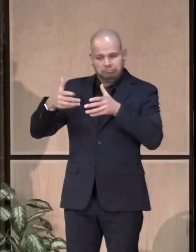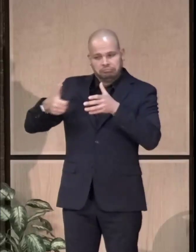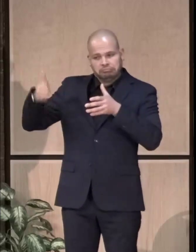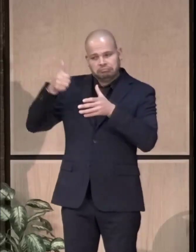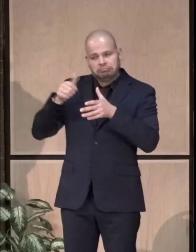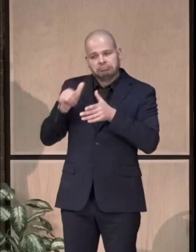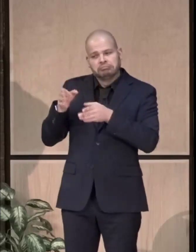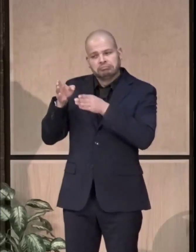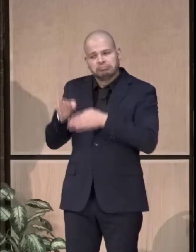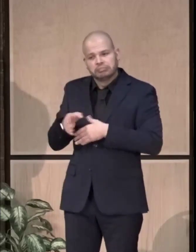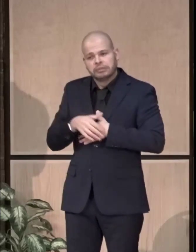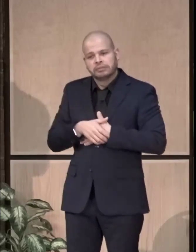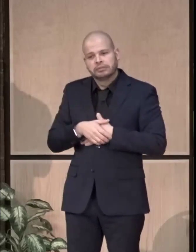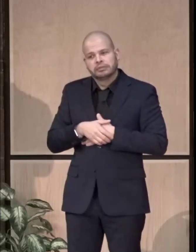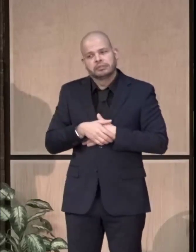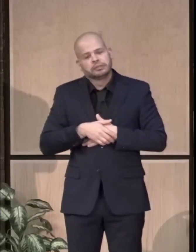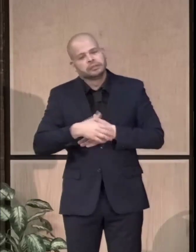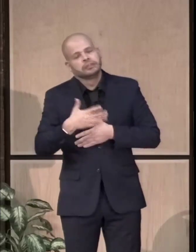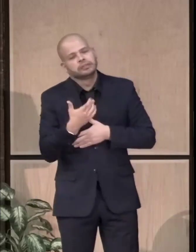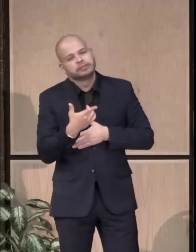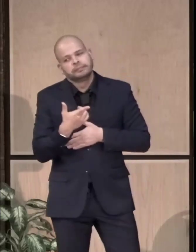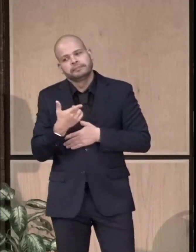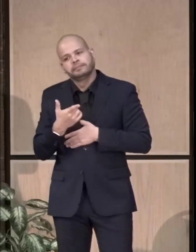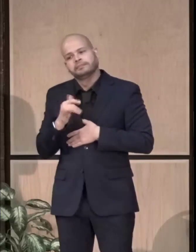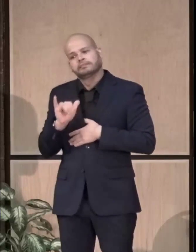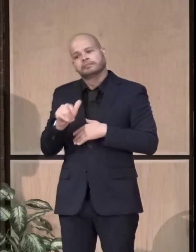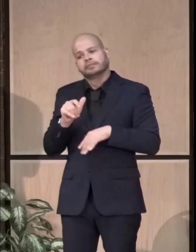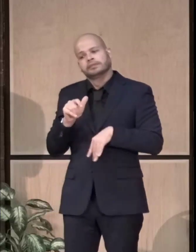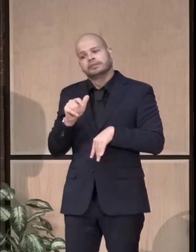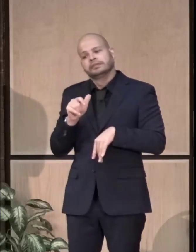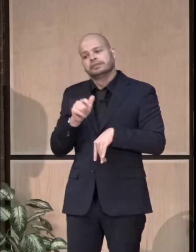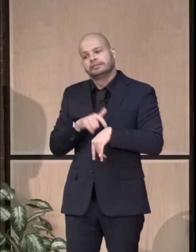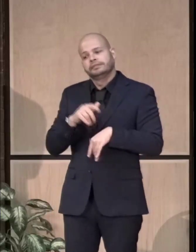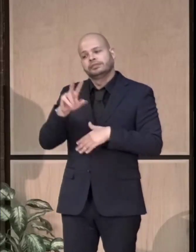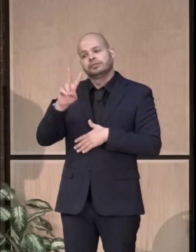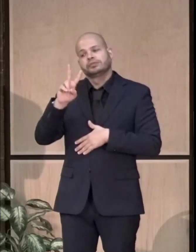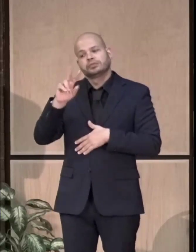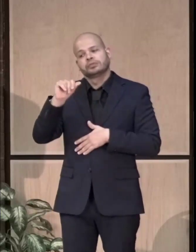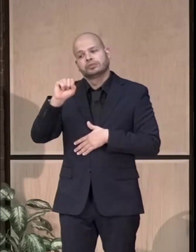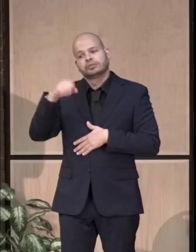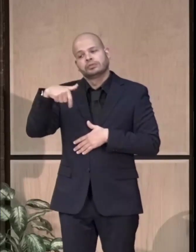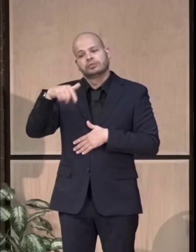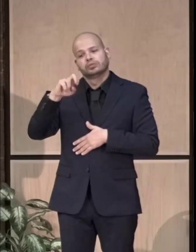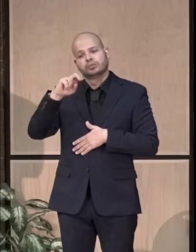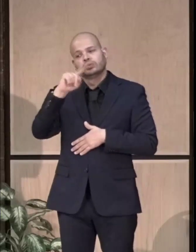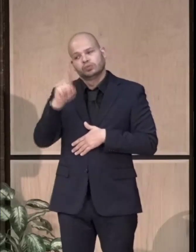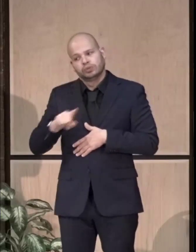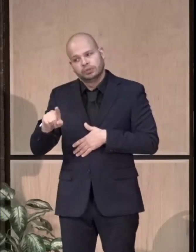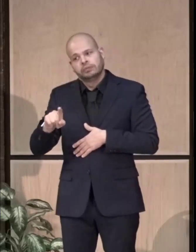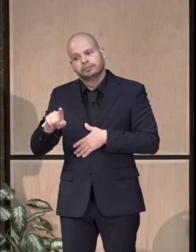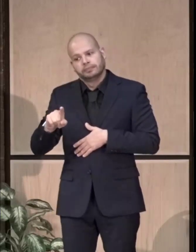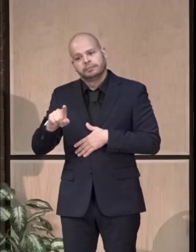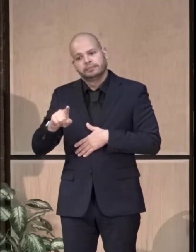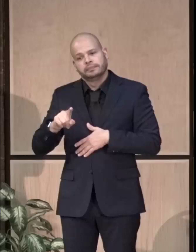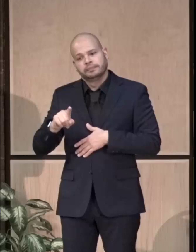was Lieutenant Colonel Ryan Vasquez. And who is your sergeant major? He was